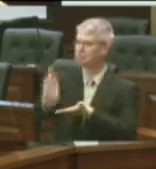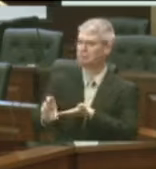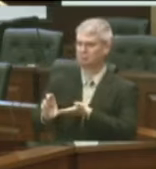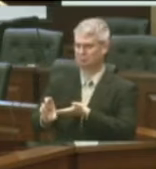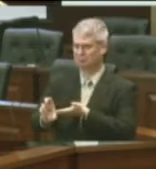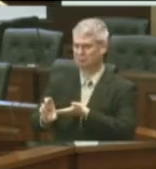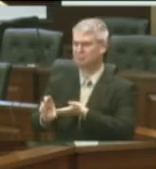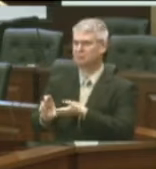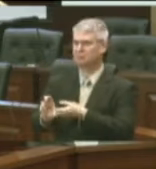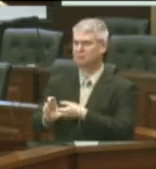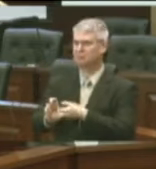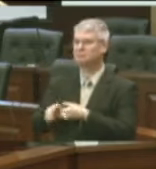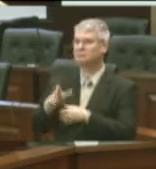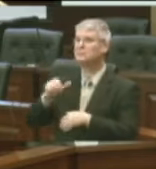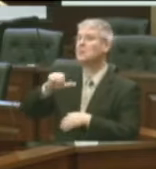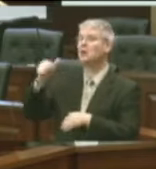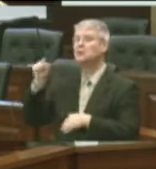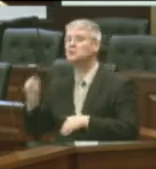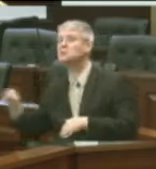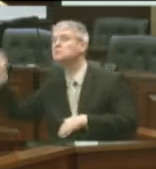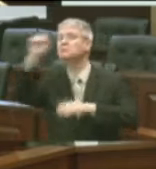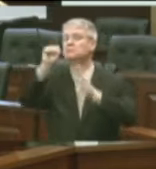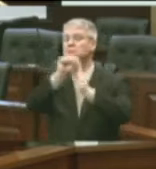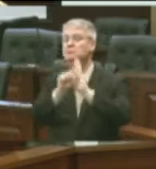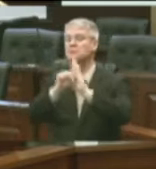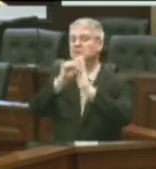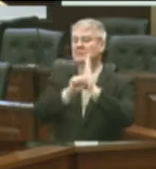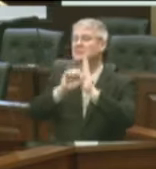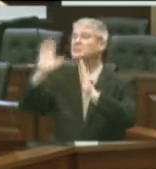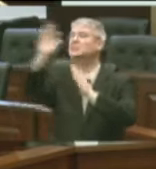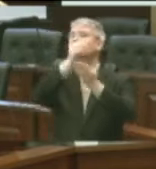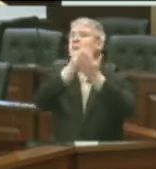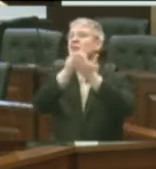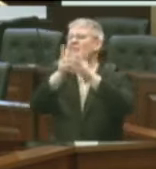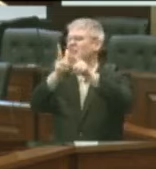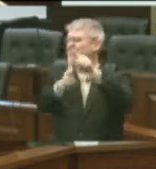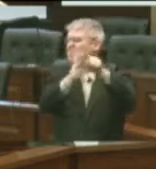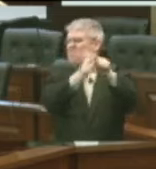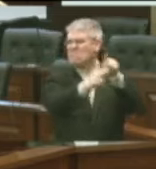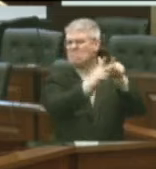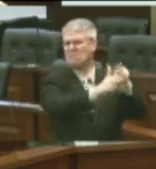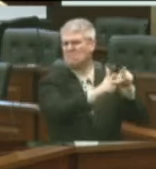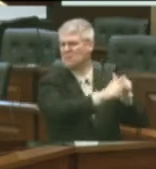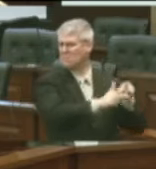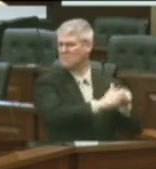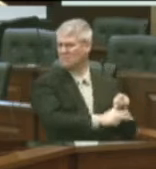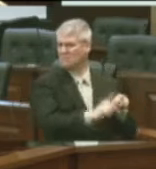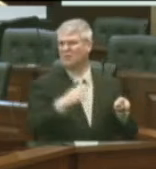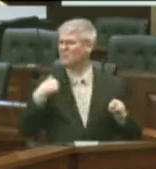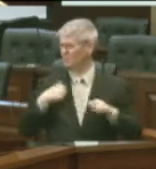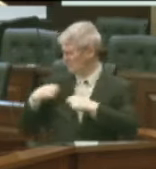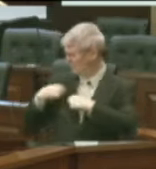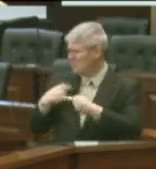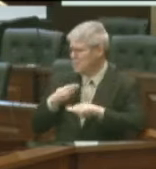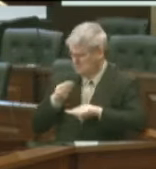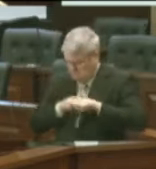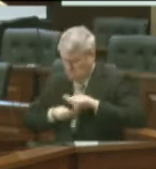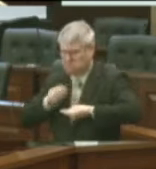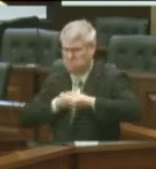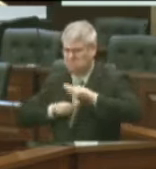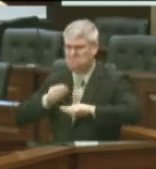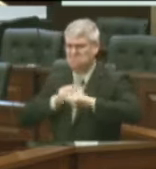budget, we've been working closely with a variety of stakeholders and school leaders over the summer to make sure